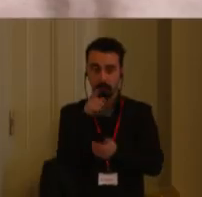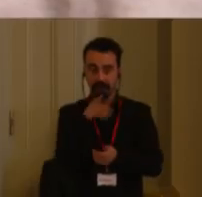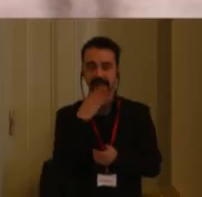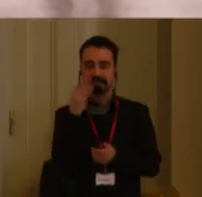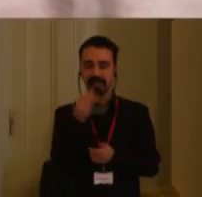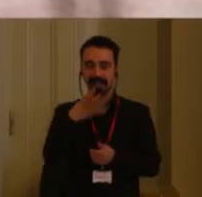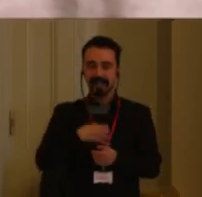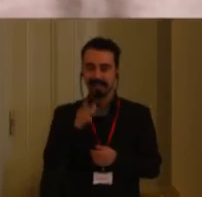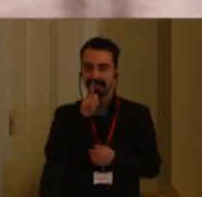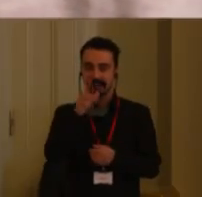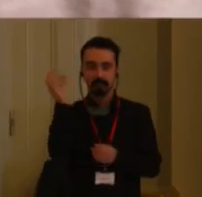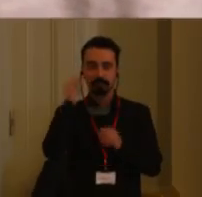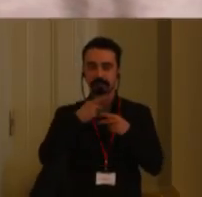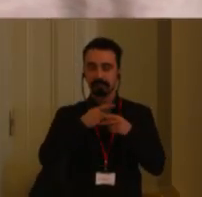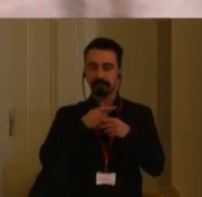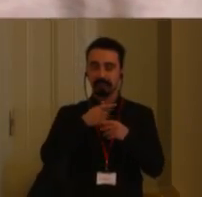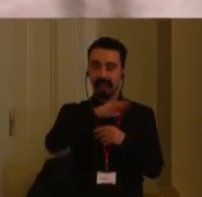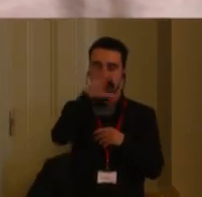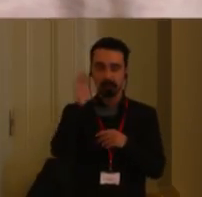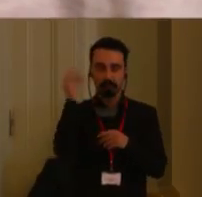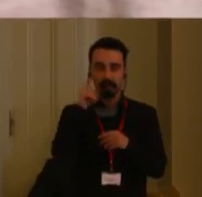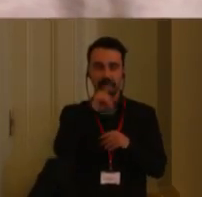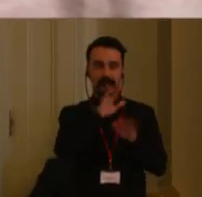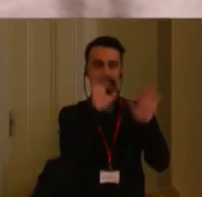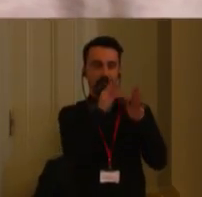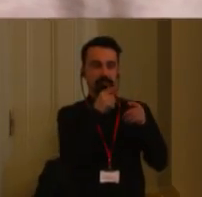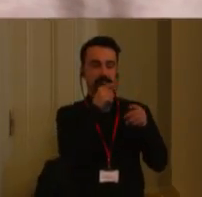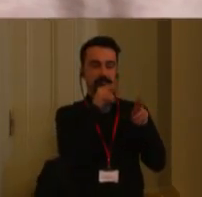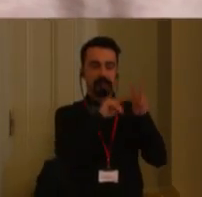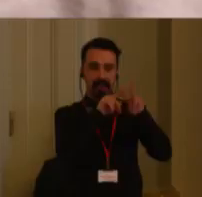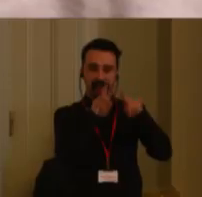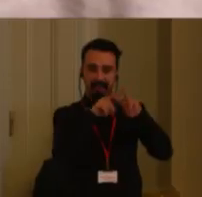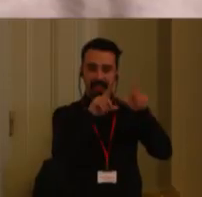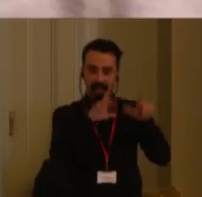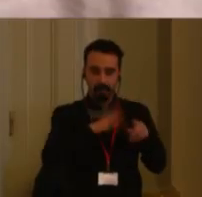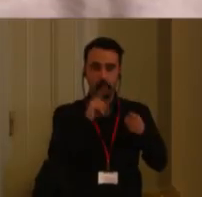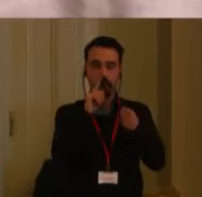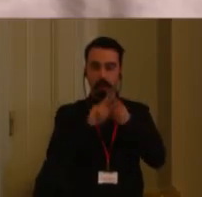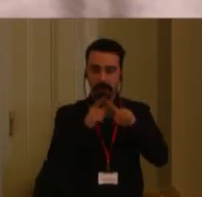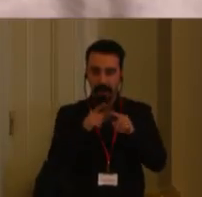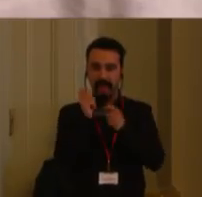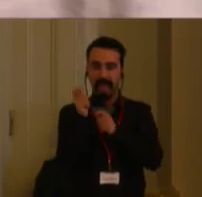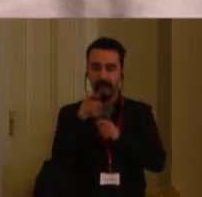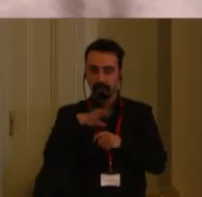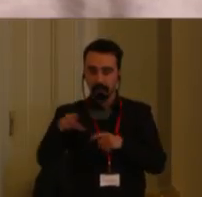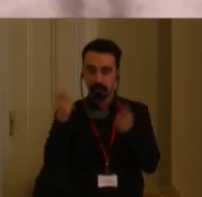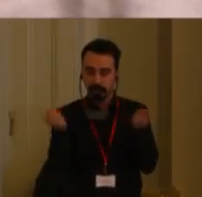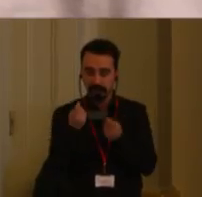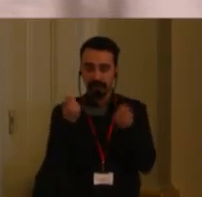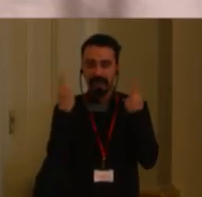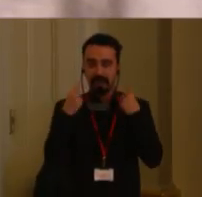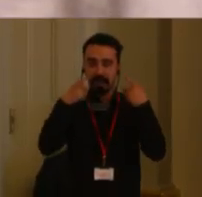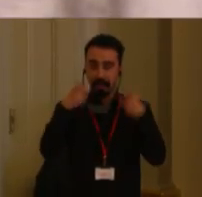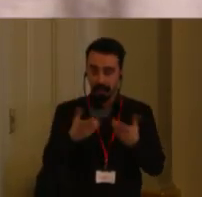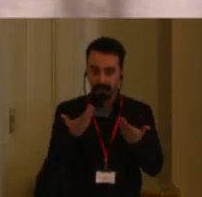help us, as well as policymakers, educators, and employers who are working together with young people, to better understand